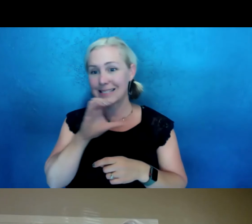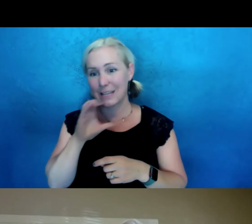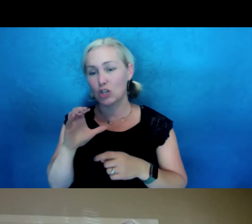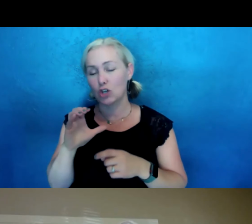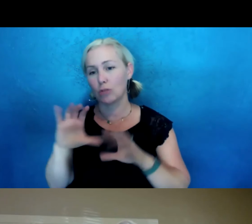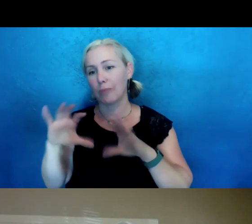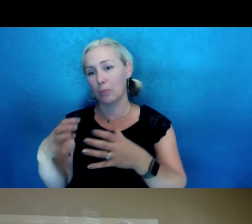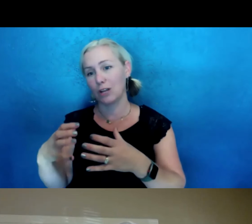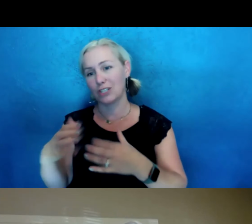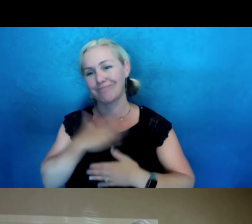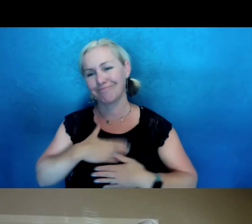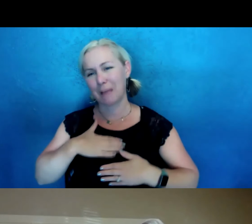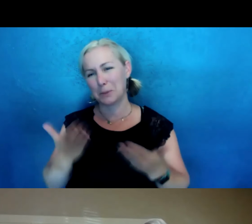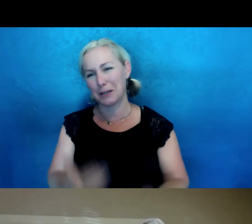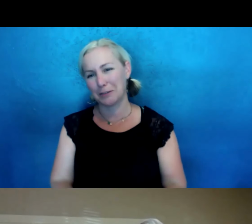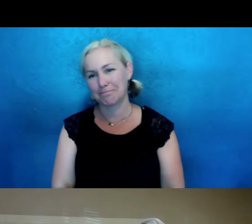it's a pleasure to be here.